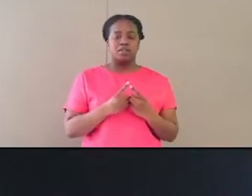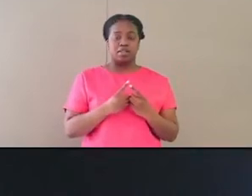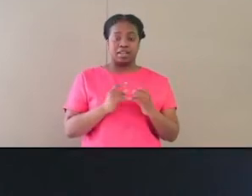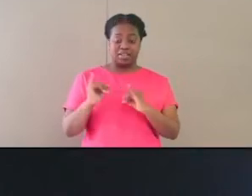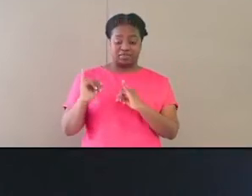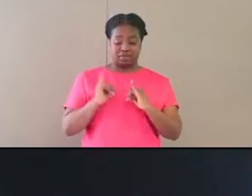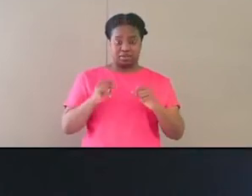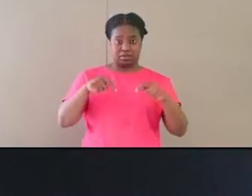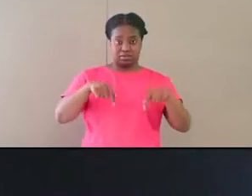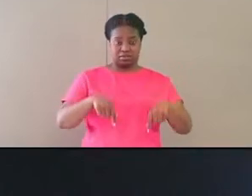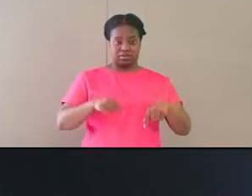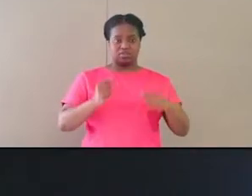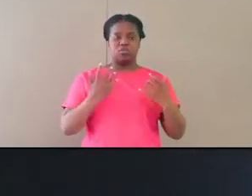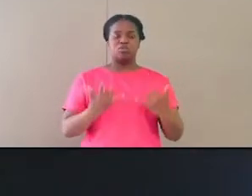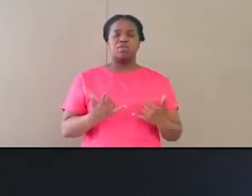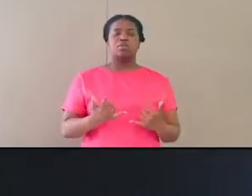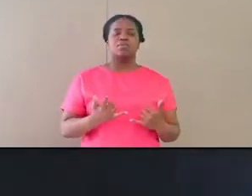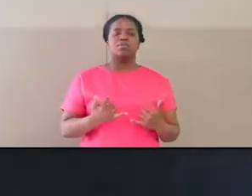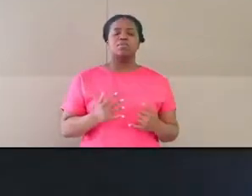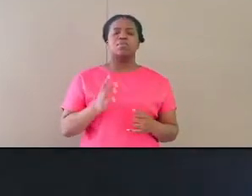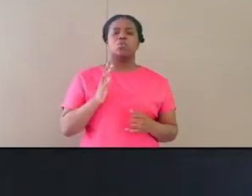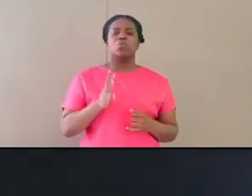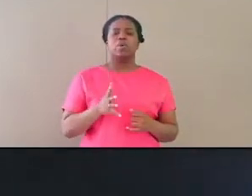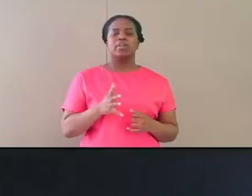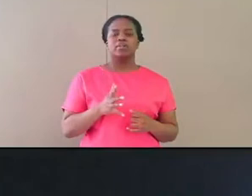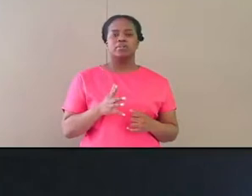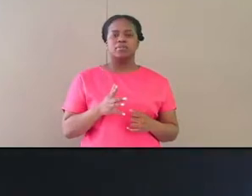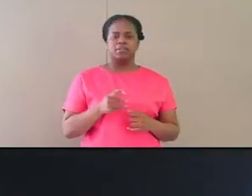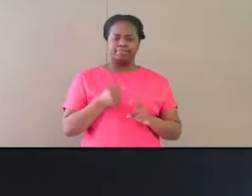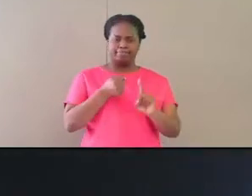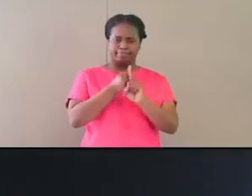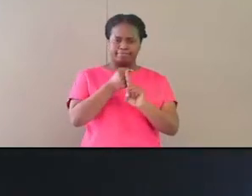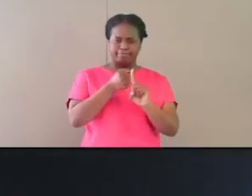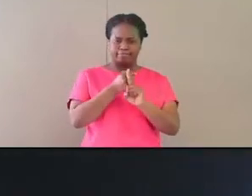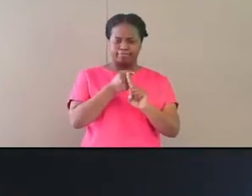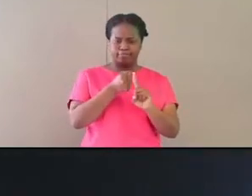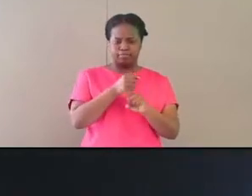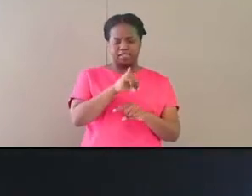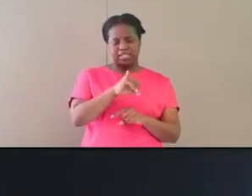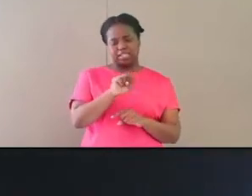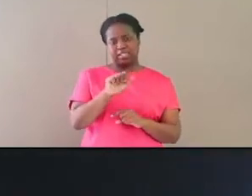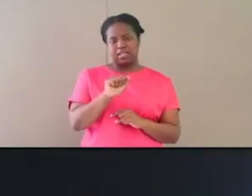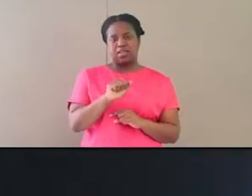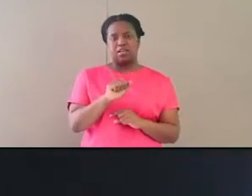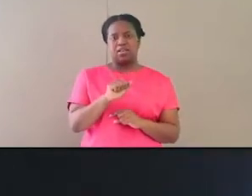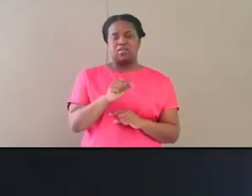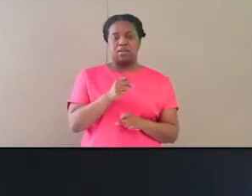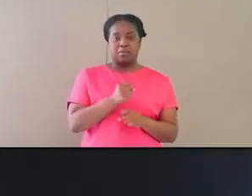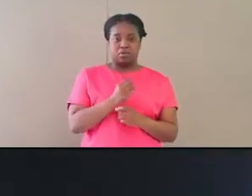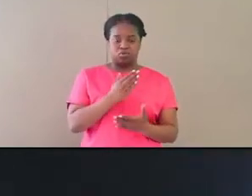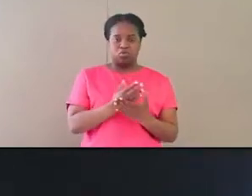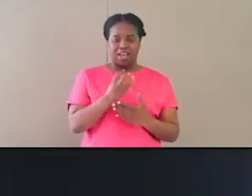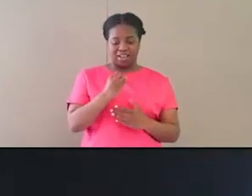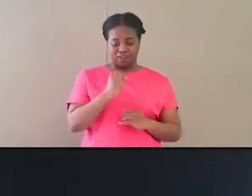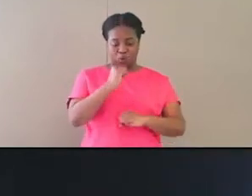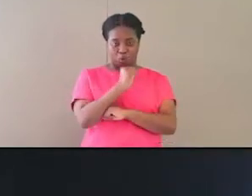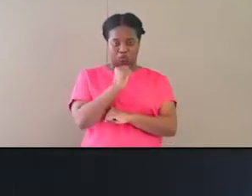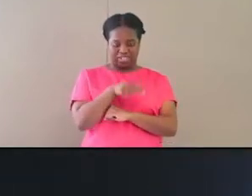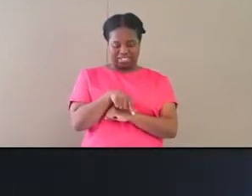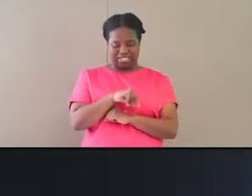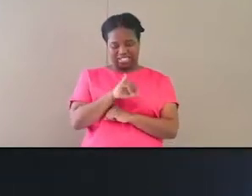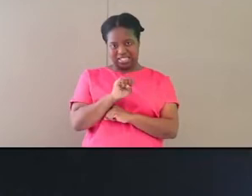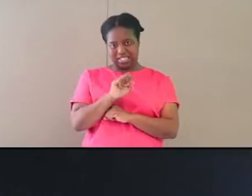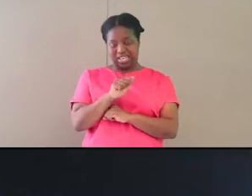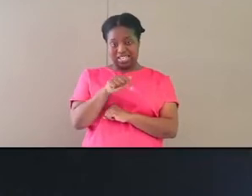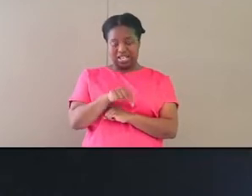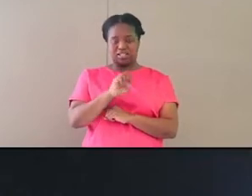today is the one that pioneered the hosting of the liaison office here